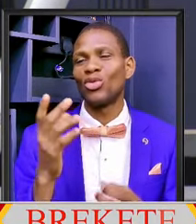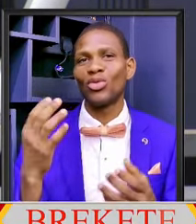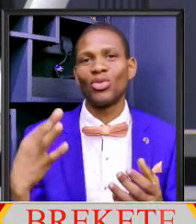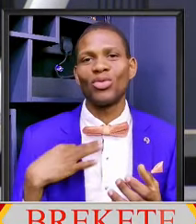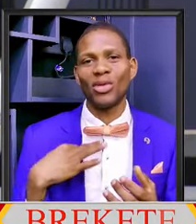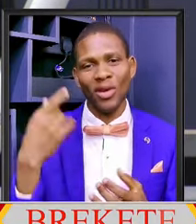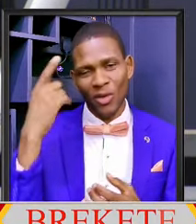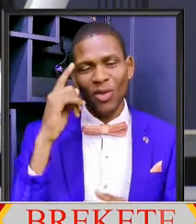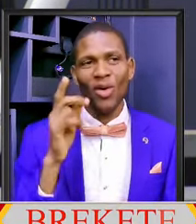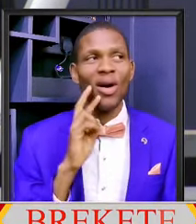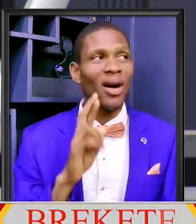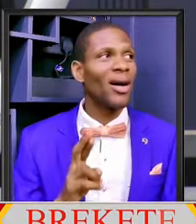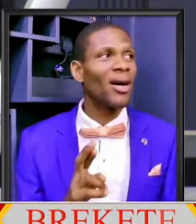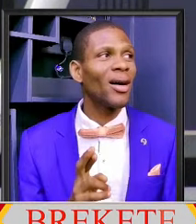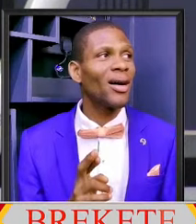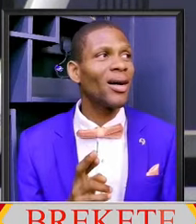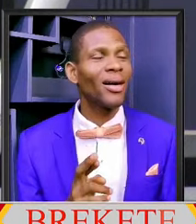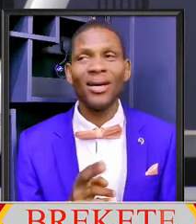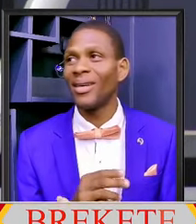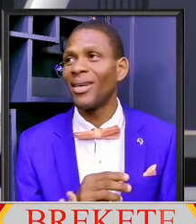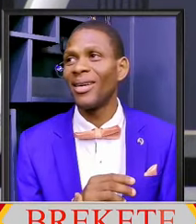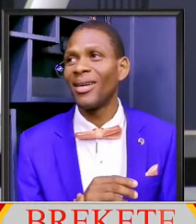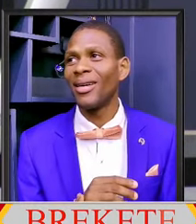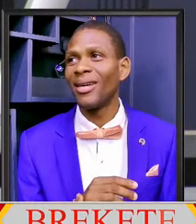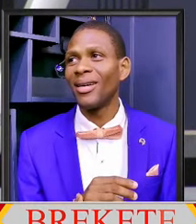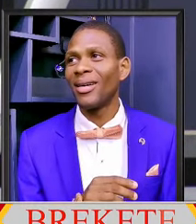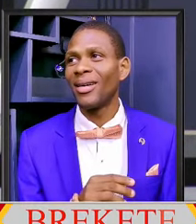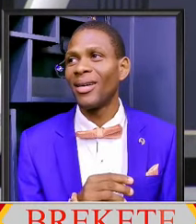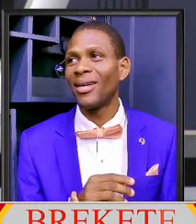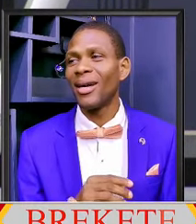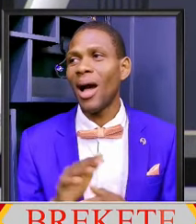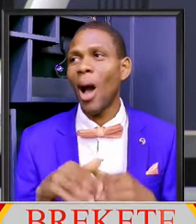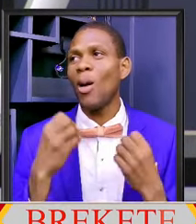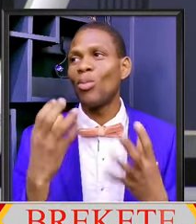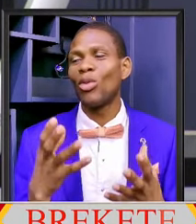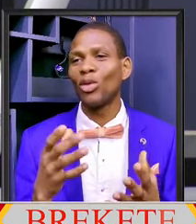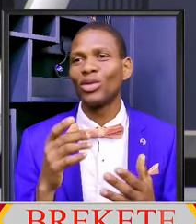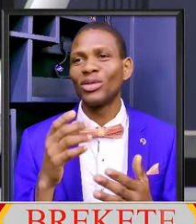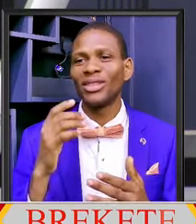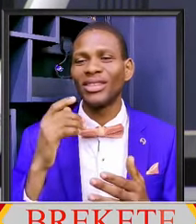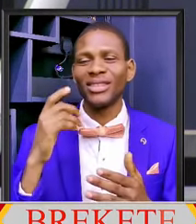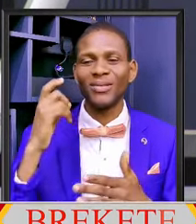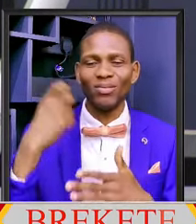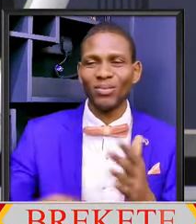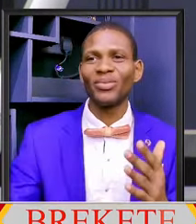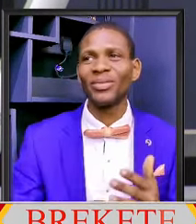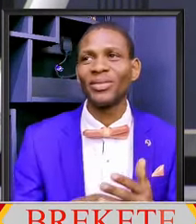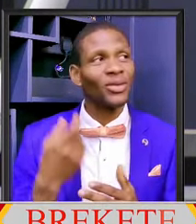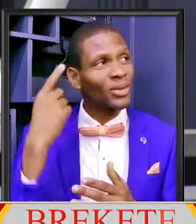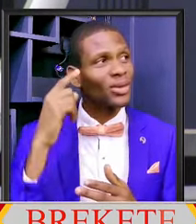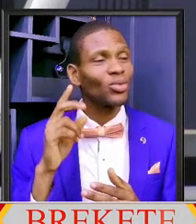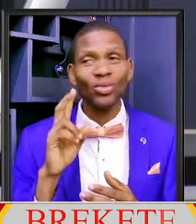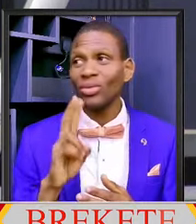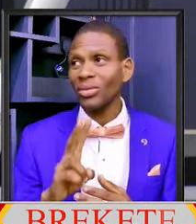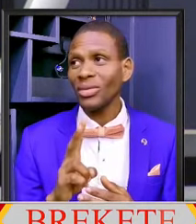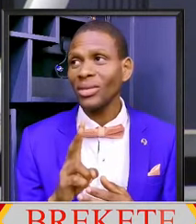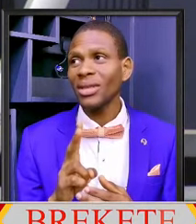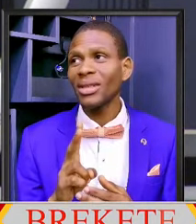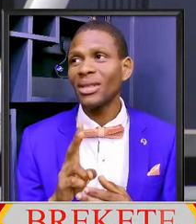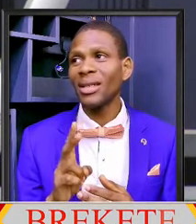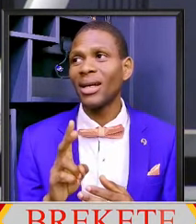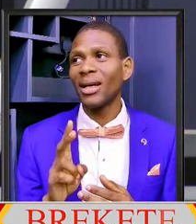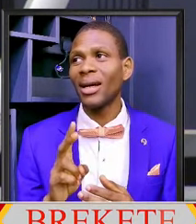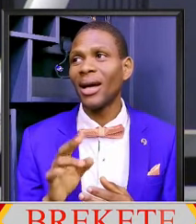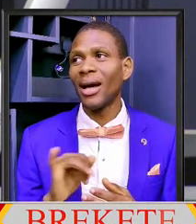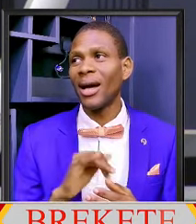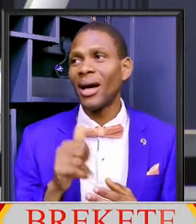her. At what rate? How much are you charging for the two dresses? Can you hold the microphone? Sorry, sir.